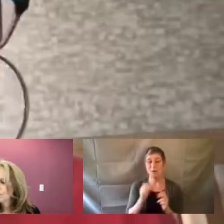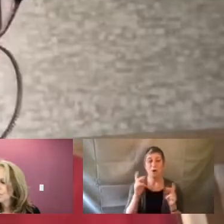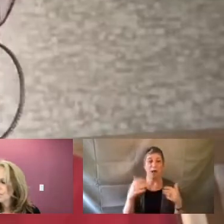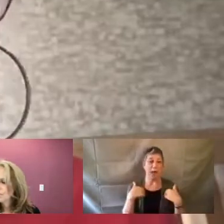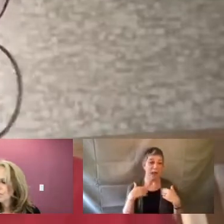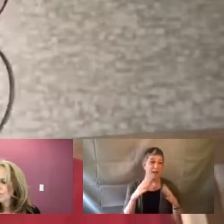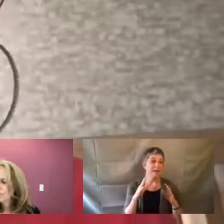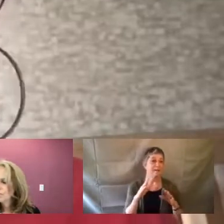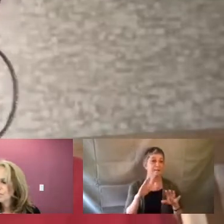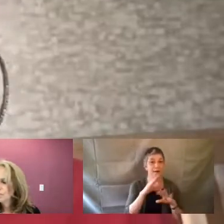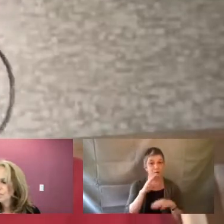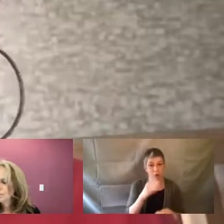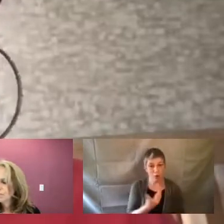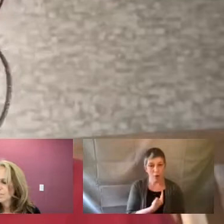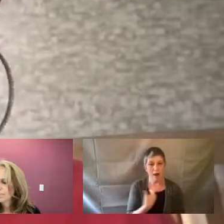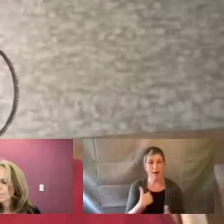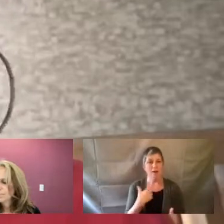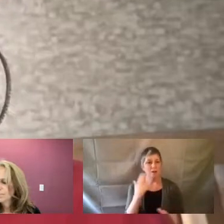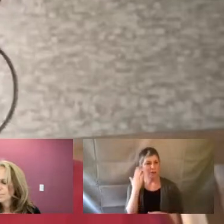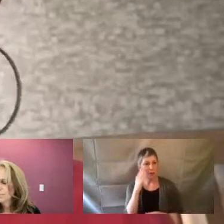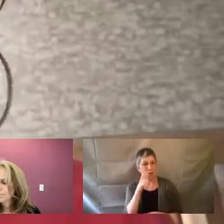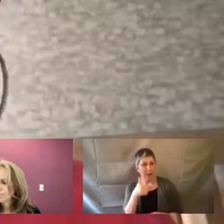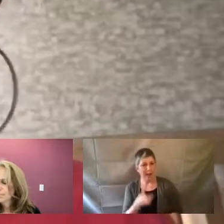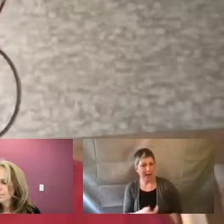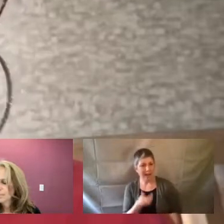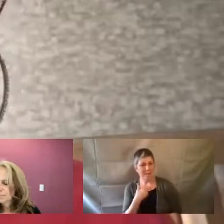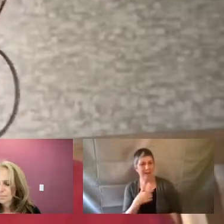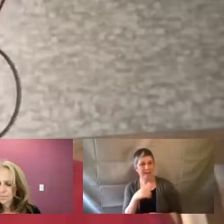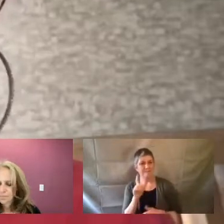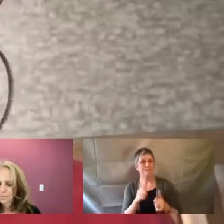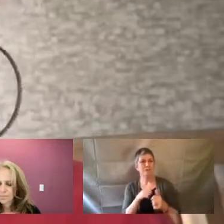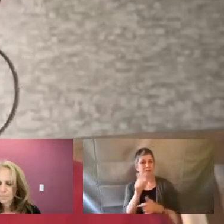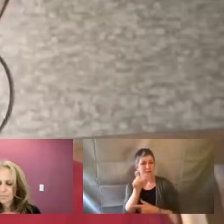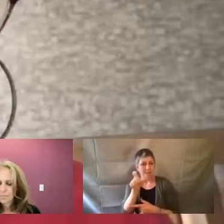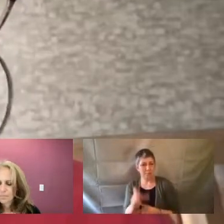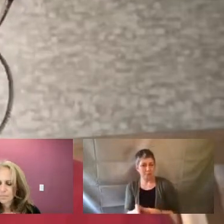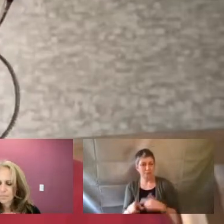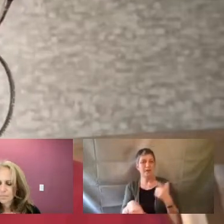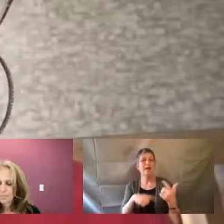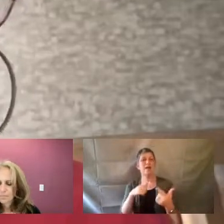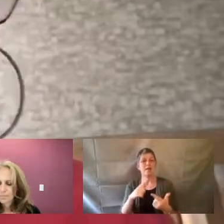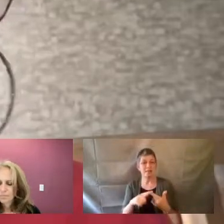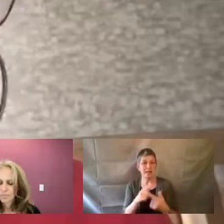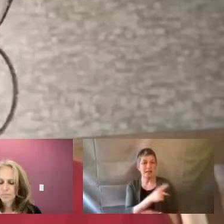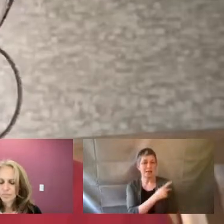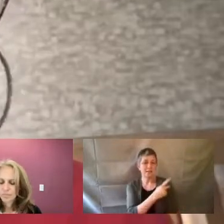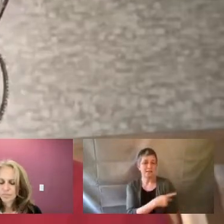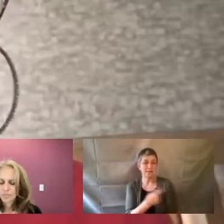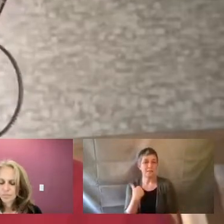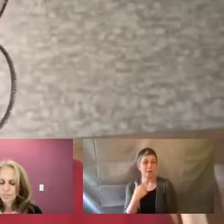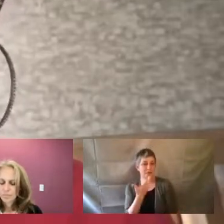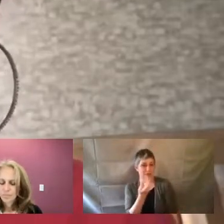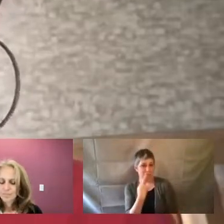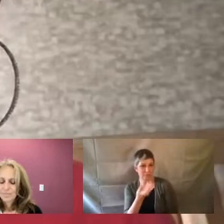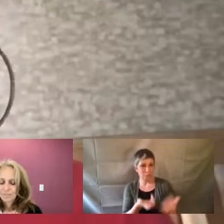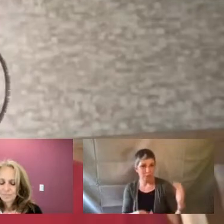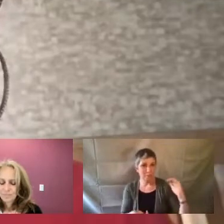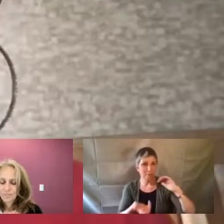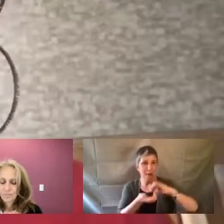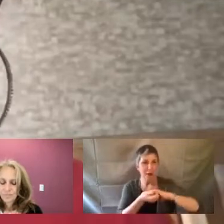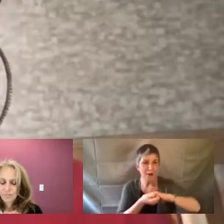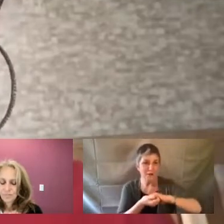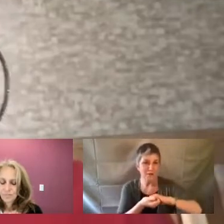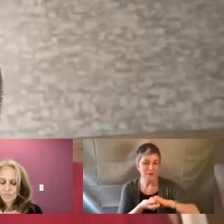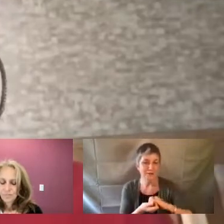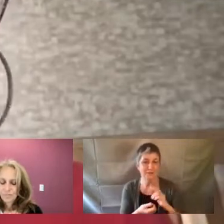I have a dog. I want you to know me. I want you to know me first as a person and then as a patient, because we partners in this. Like,